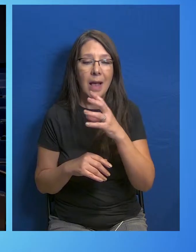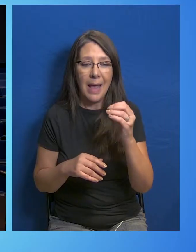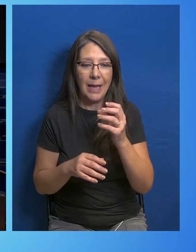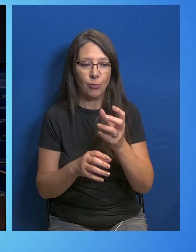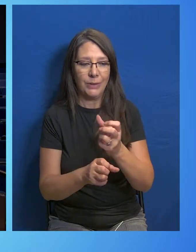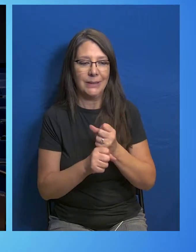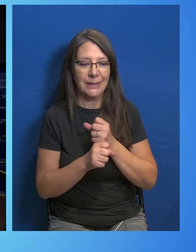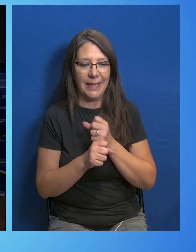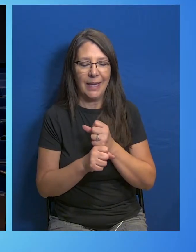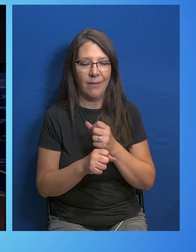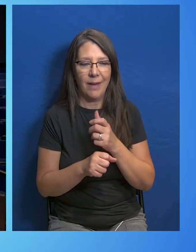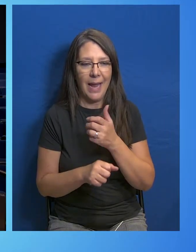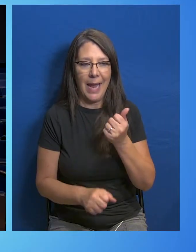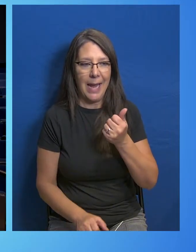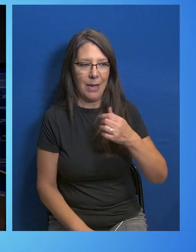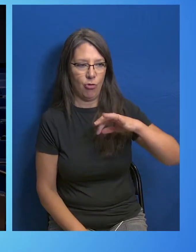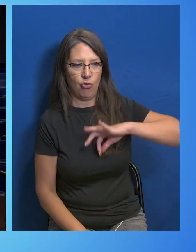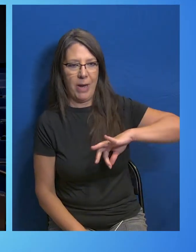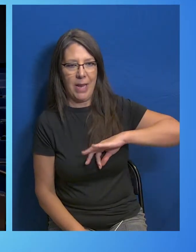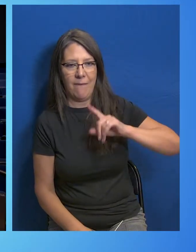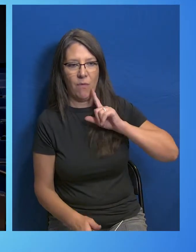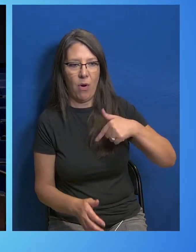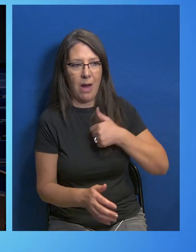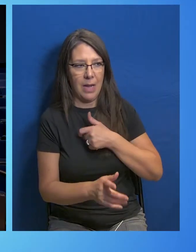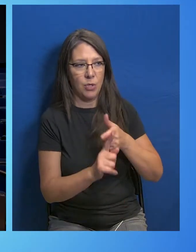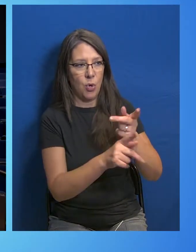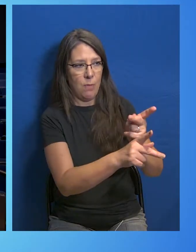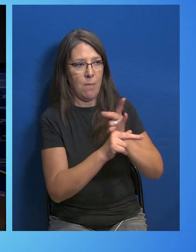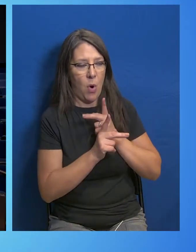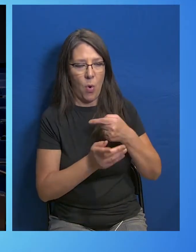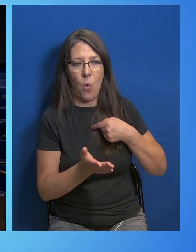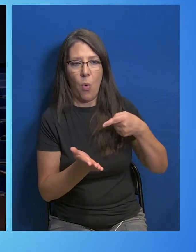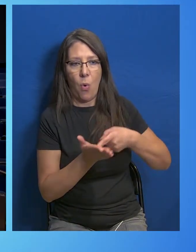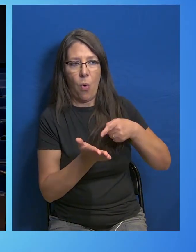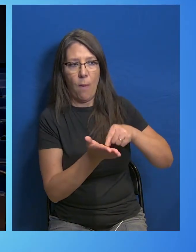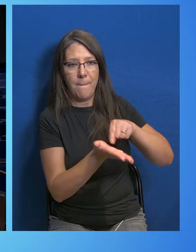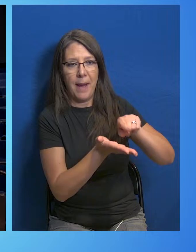credit for cash management or liquidity purposes.